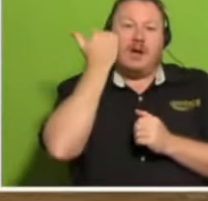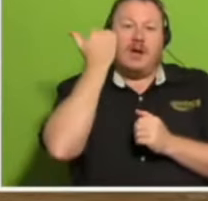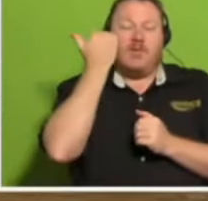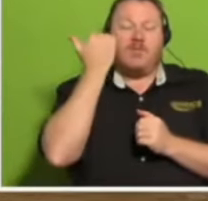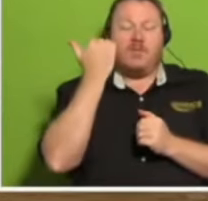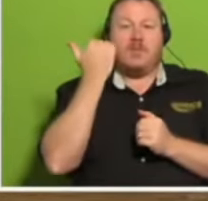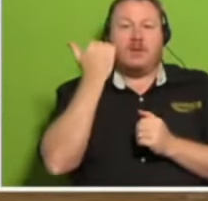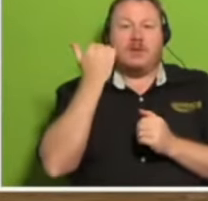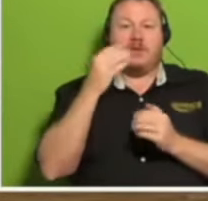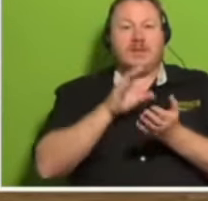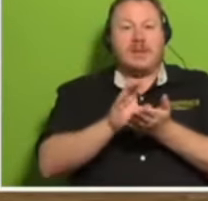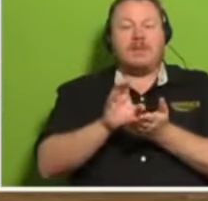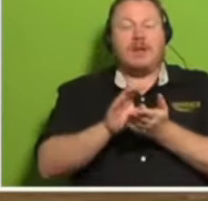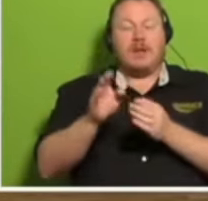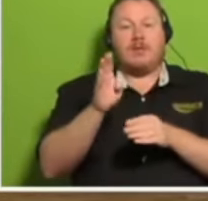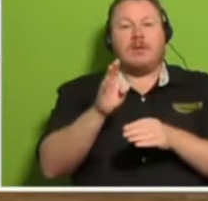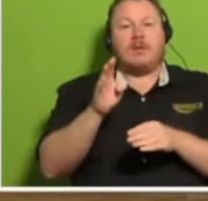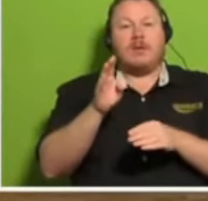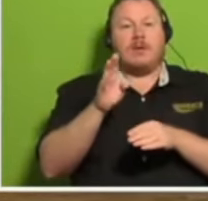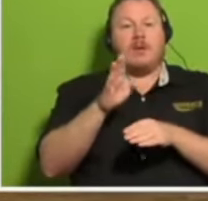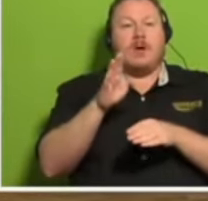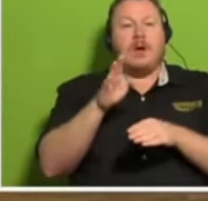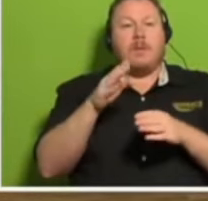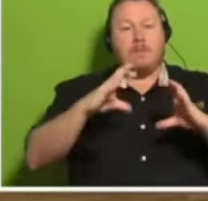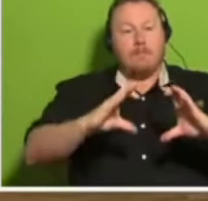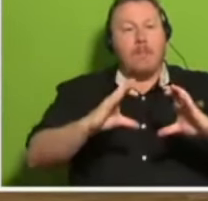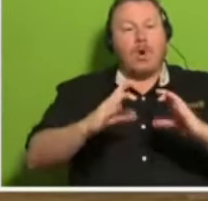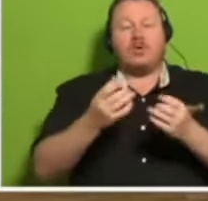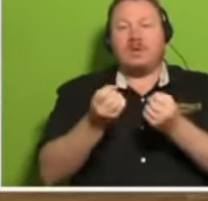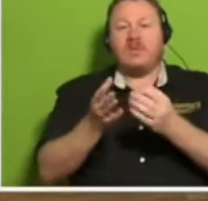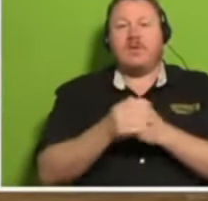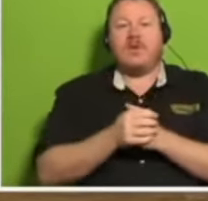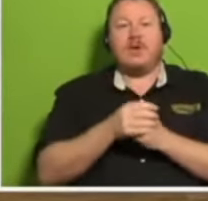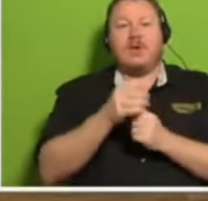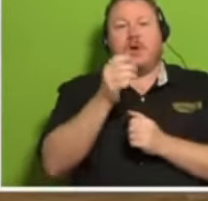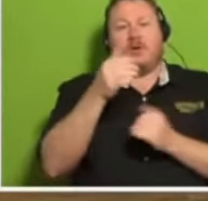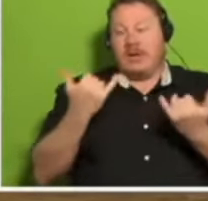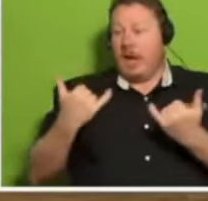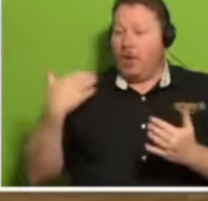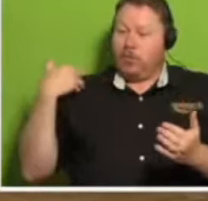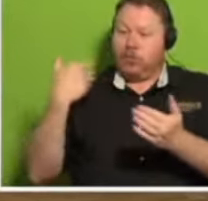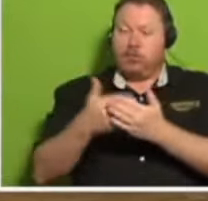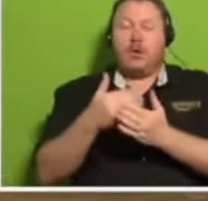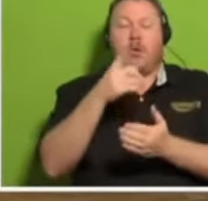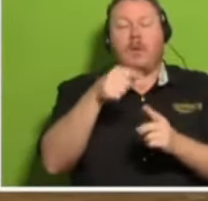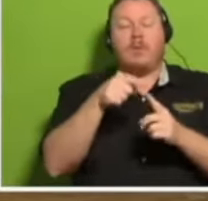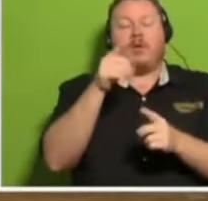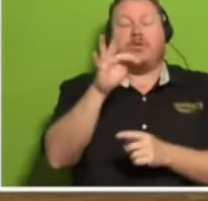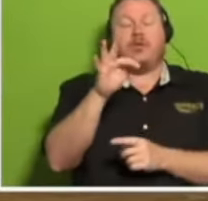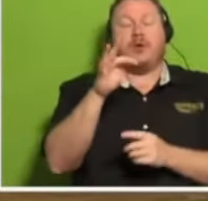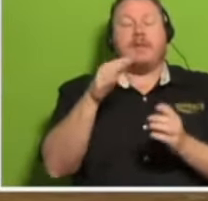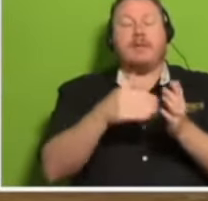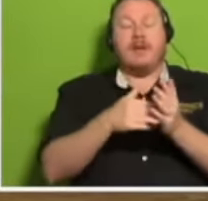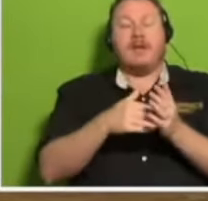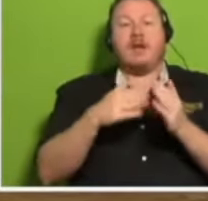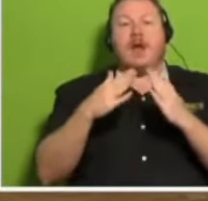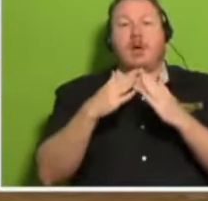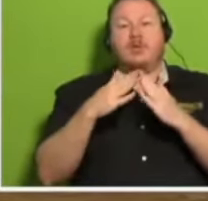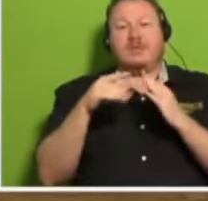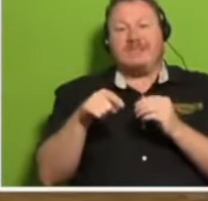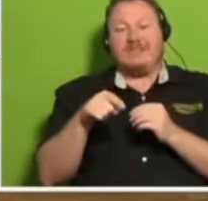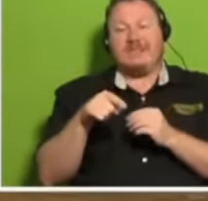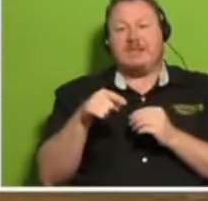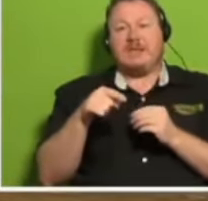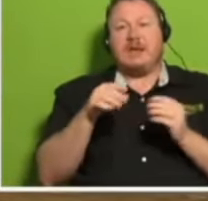boxes across the country. To date, almost 1.3 million of these registered households have